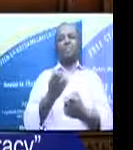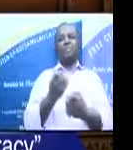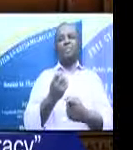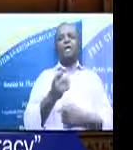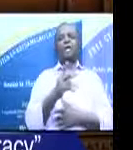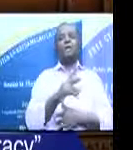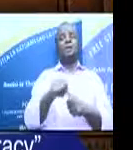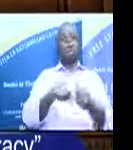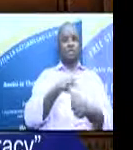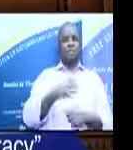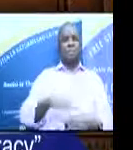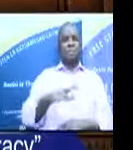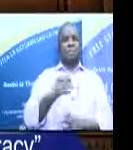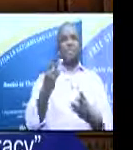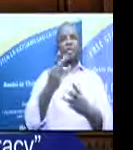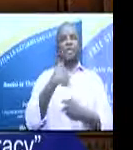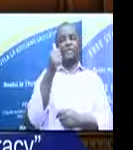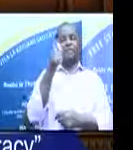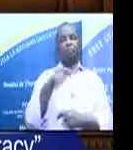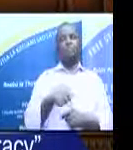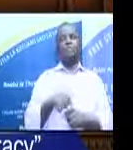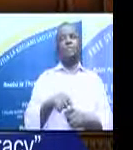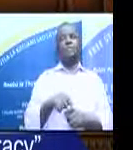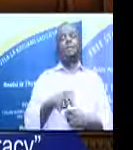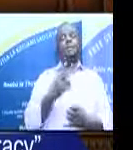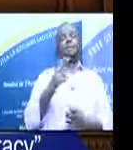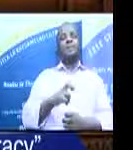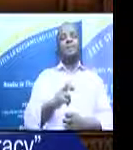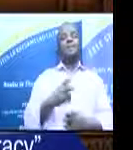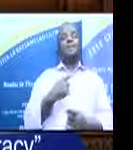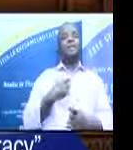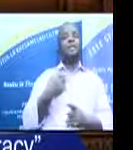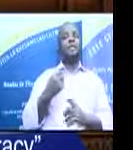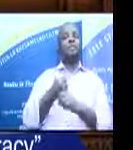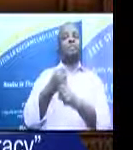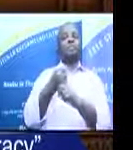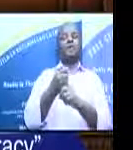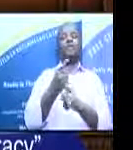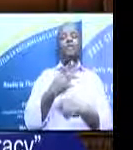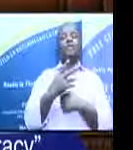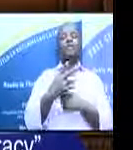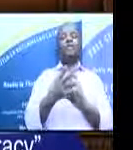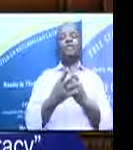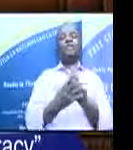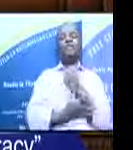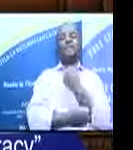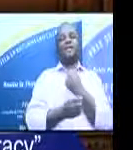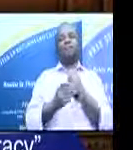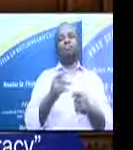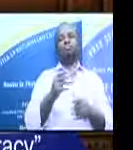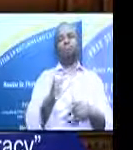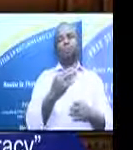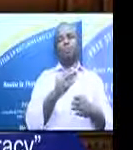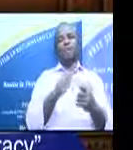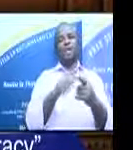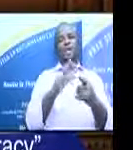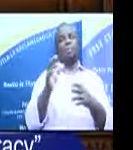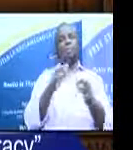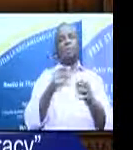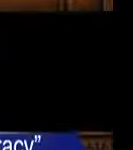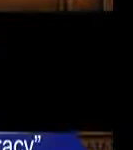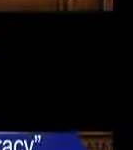our people. We need to pursue with greater determination poverty alleviation, unemployment, and